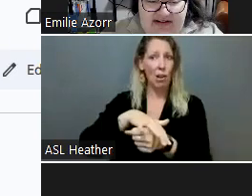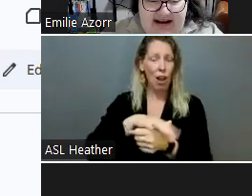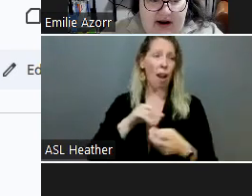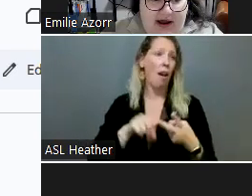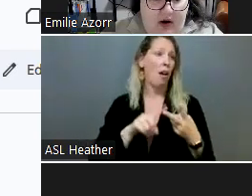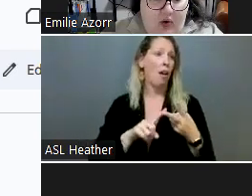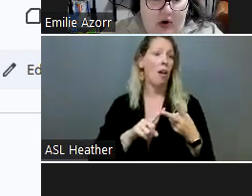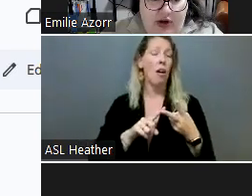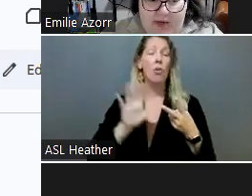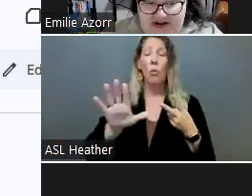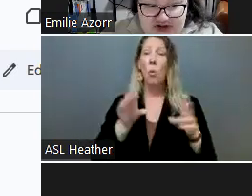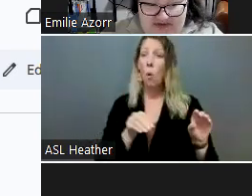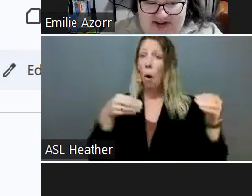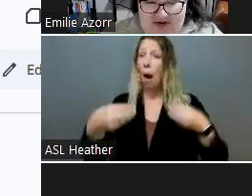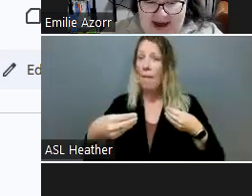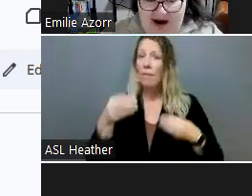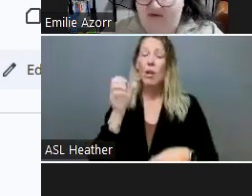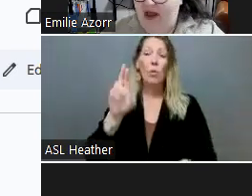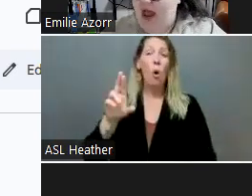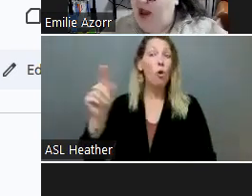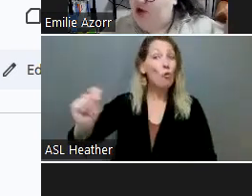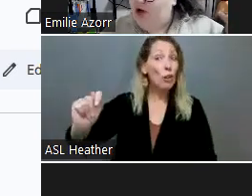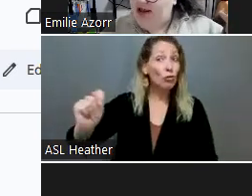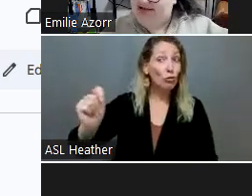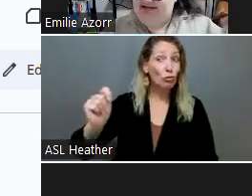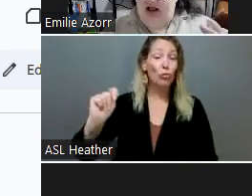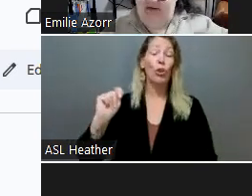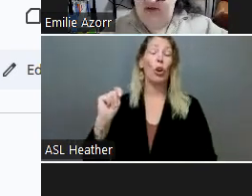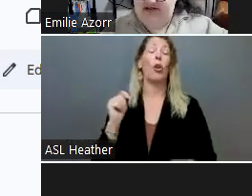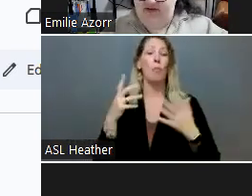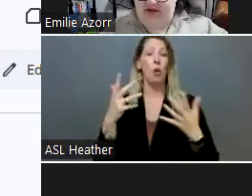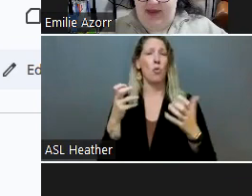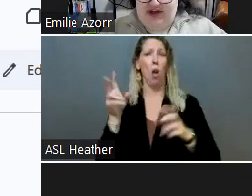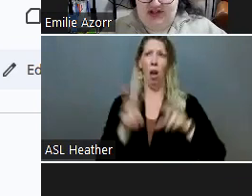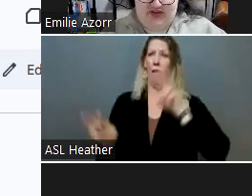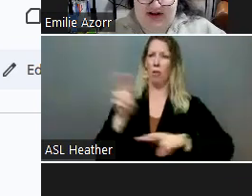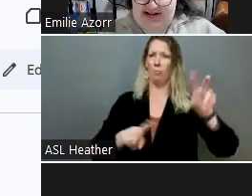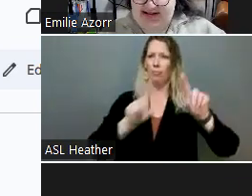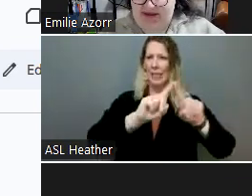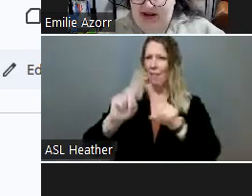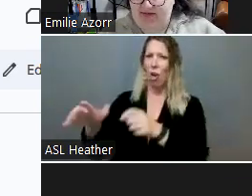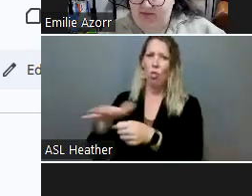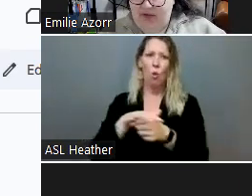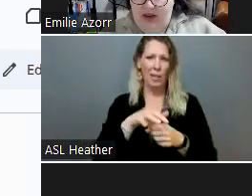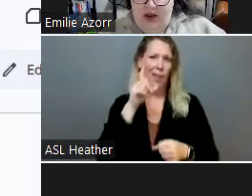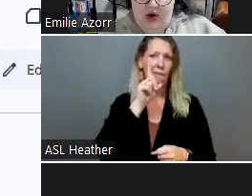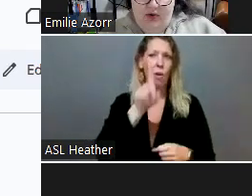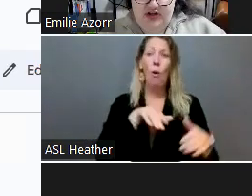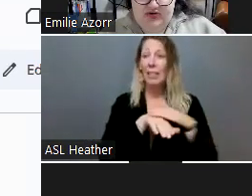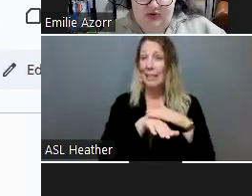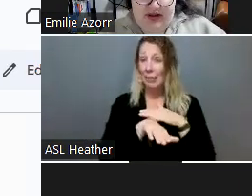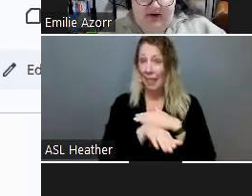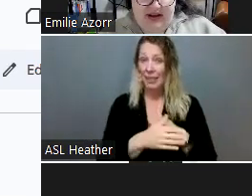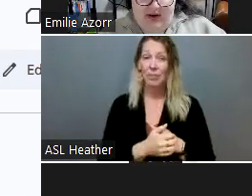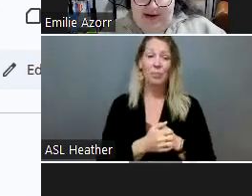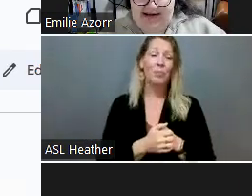at your office area or your restrooms that you have, and you want to assess all of those different locations for accessibility. We're